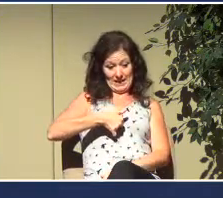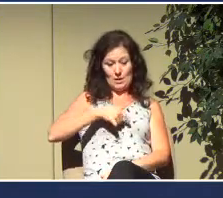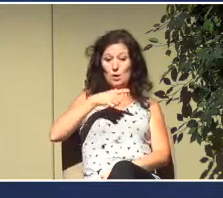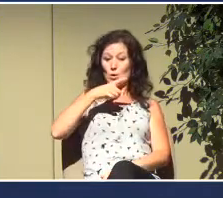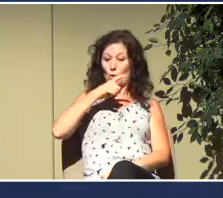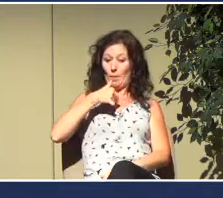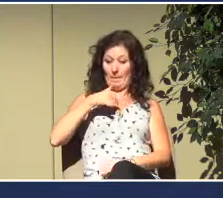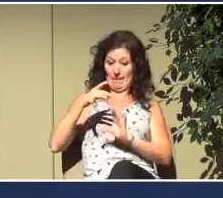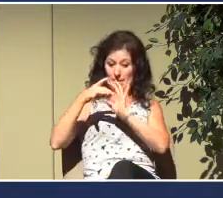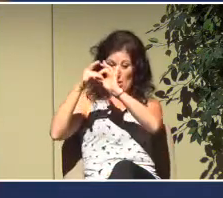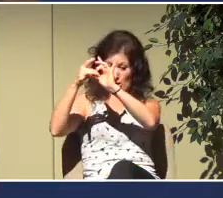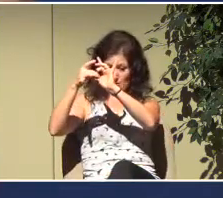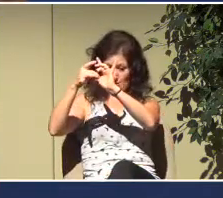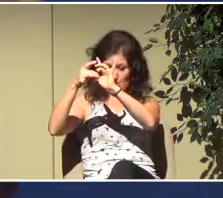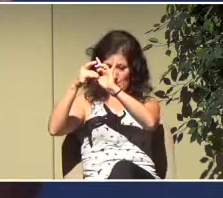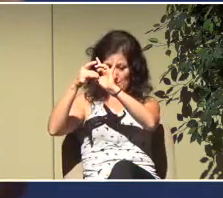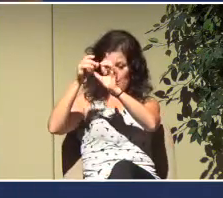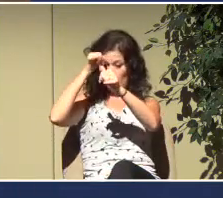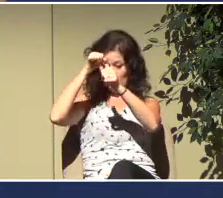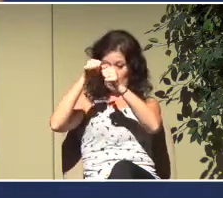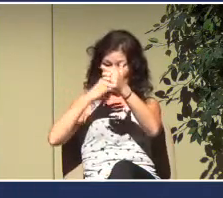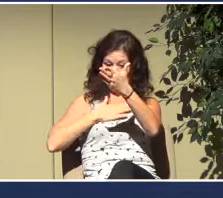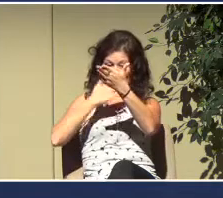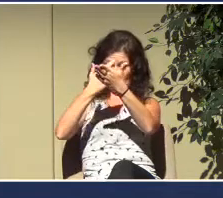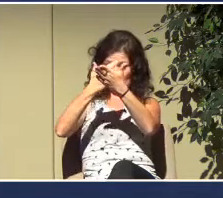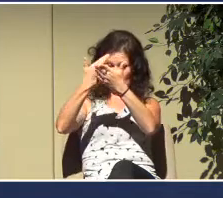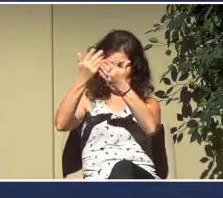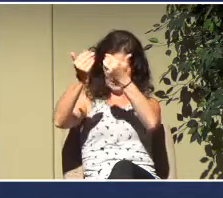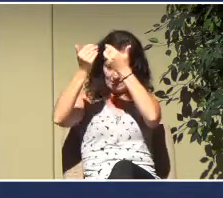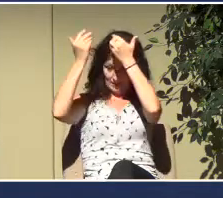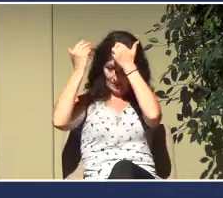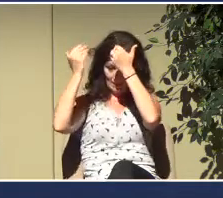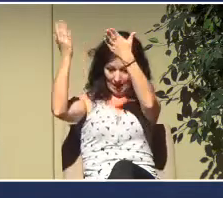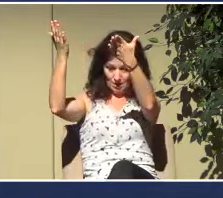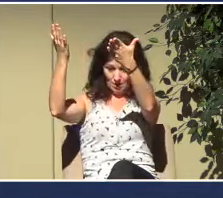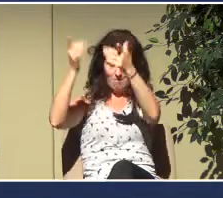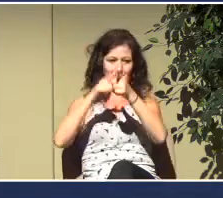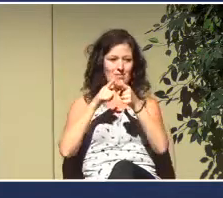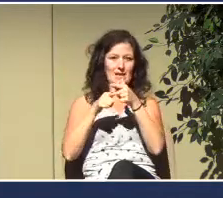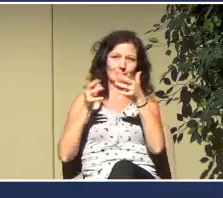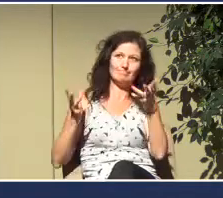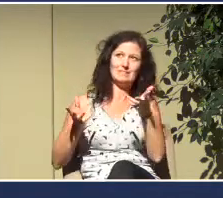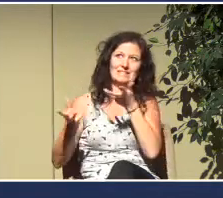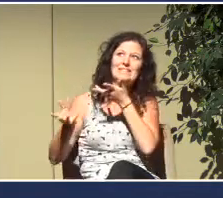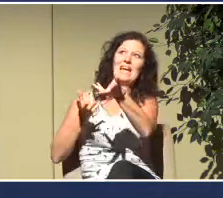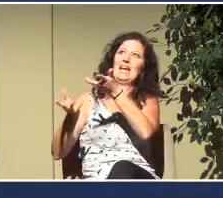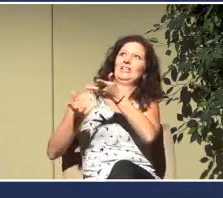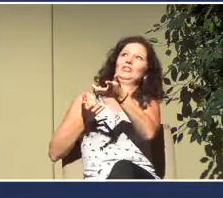have, and then to actively engage in the battle by the power of the Holy Spirit.